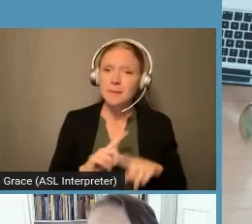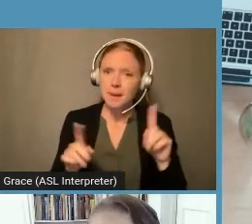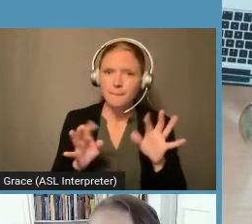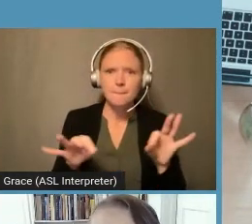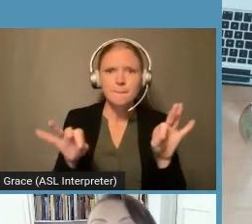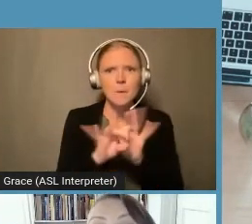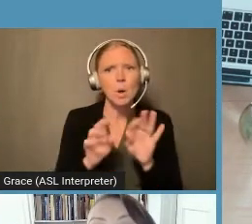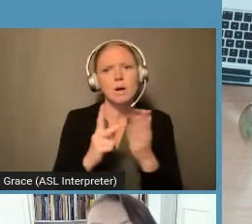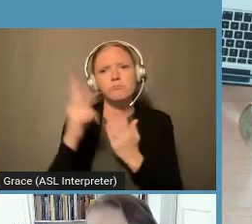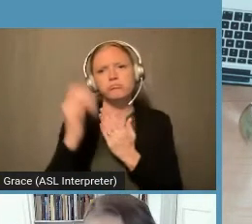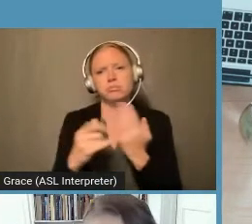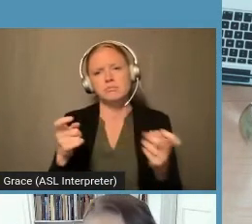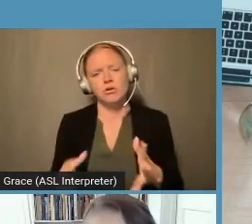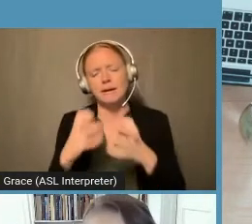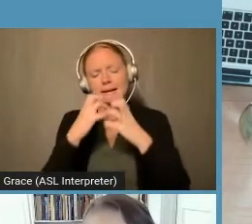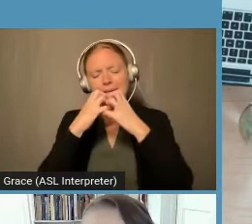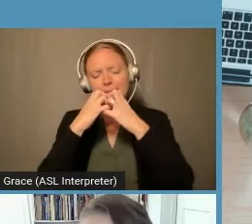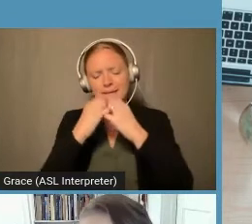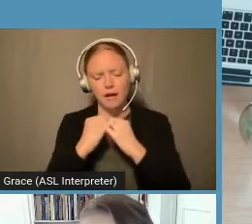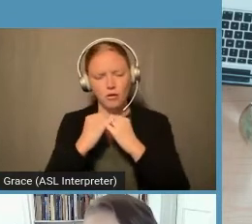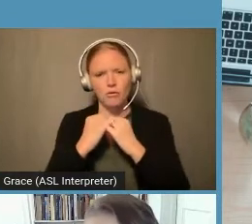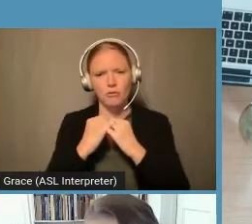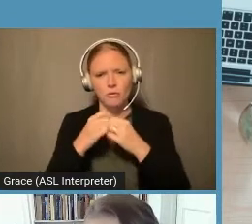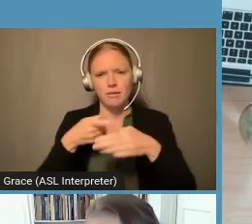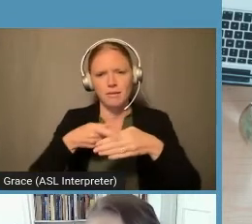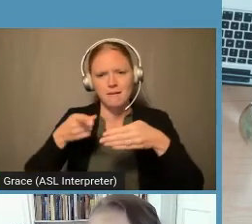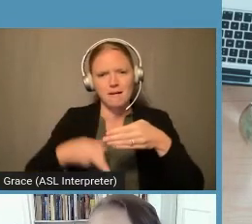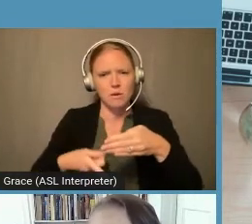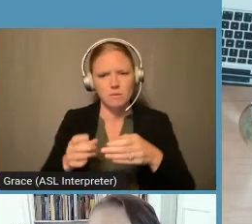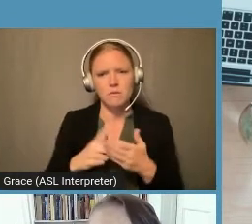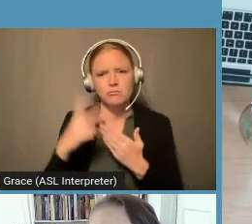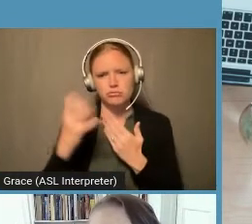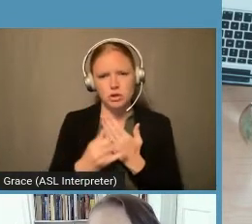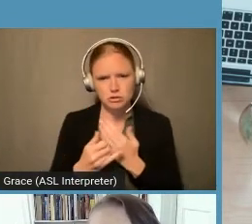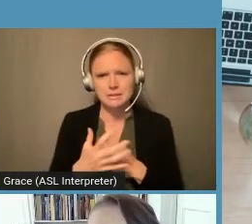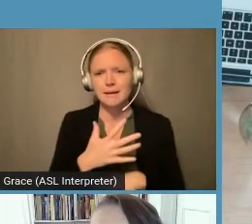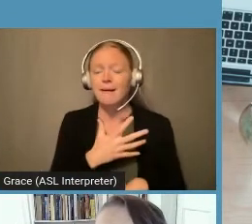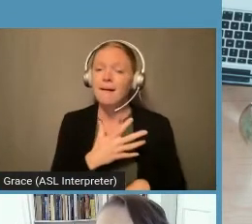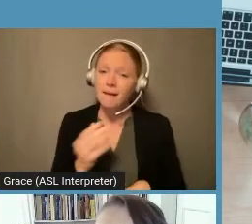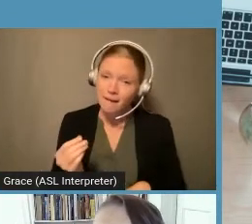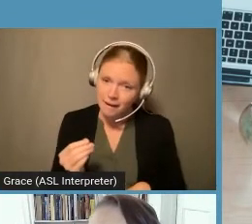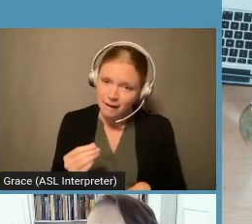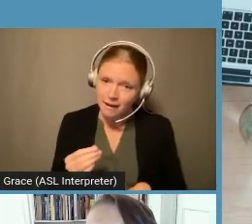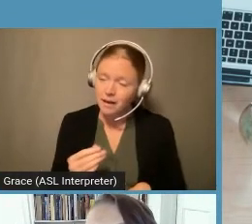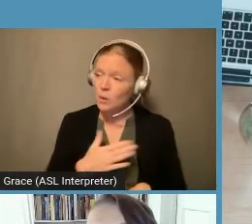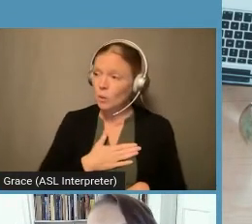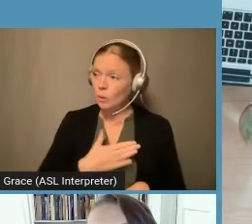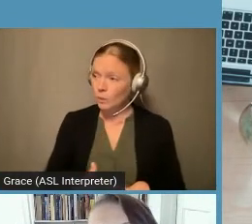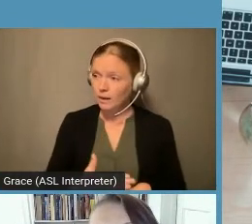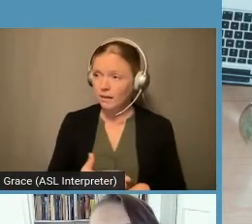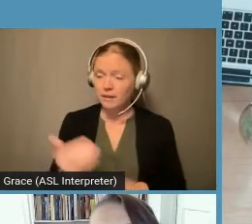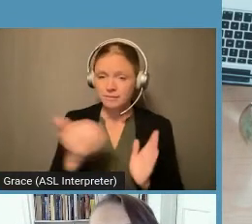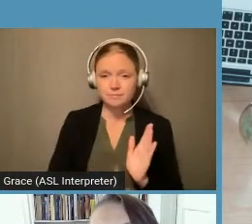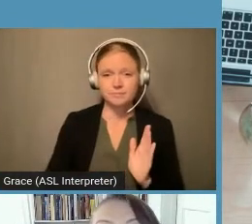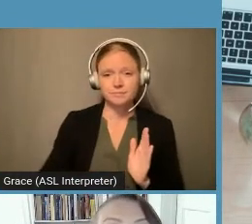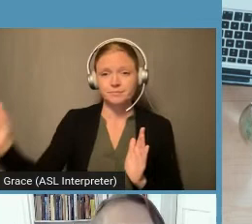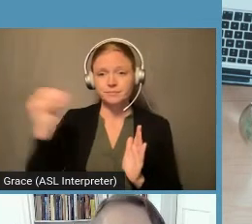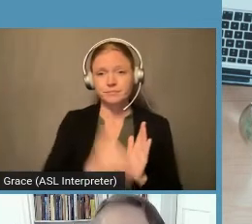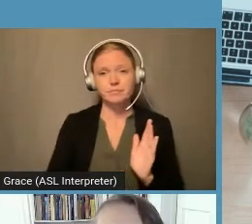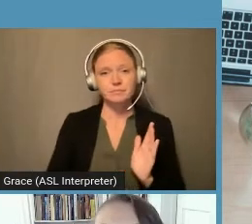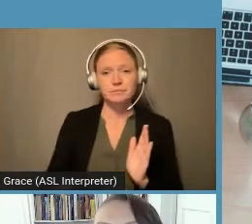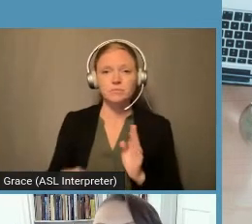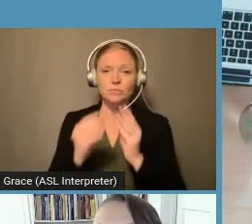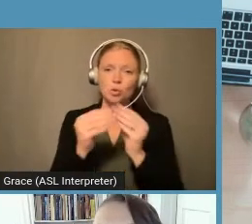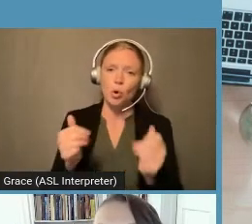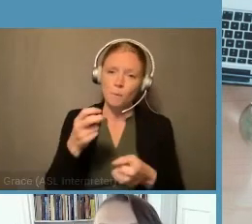to care deeply about the outcome of this project and be willing week after week to solve